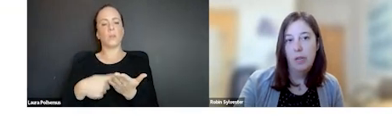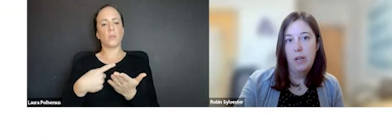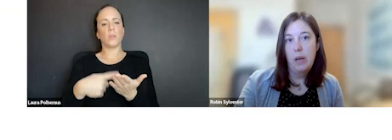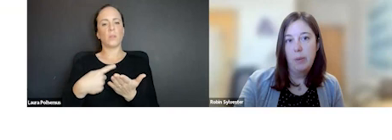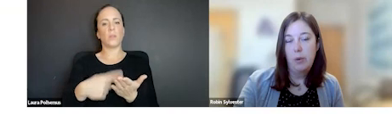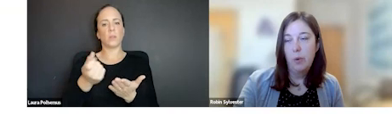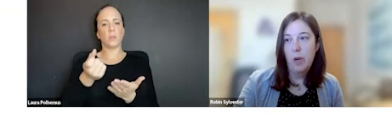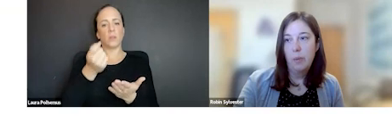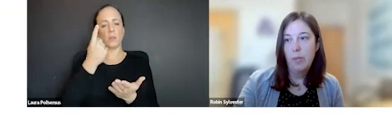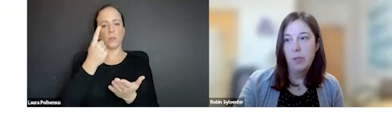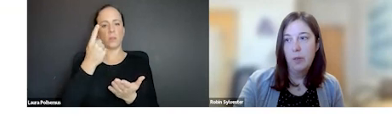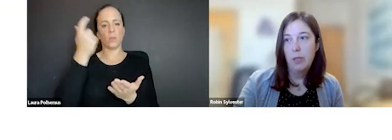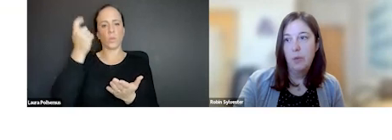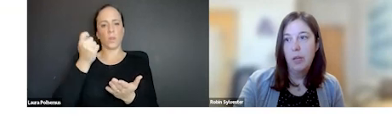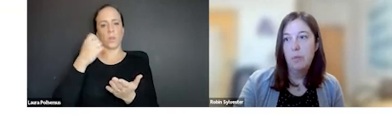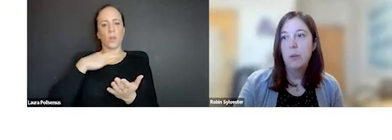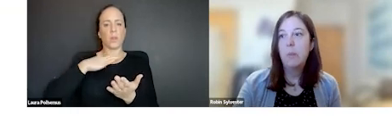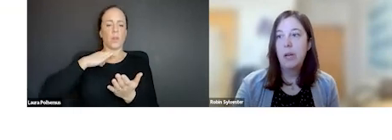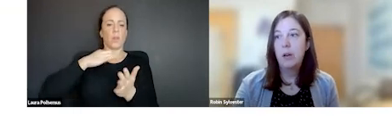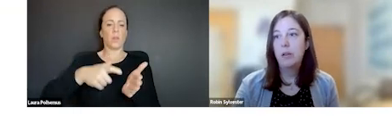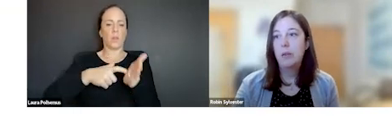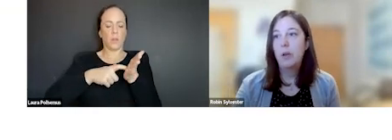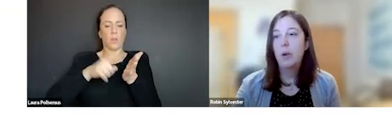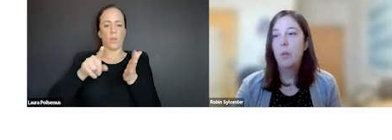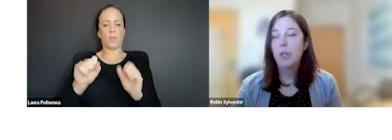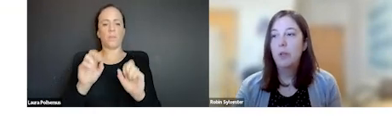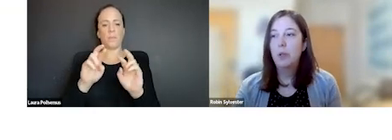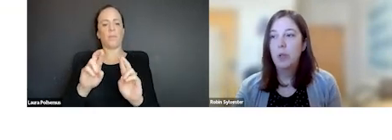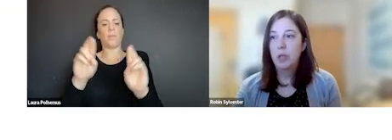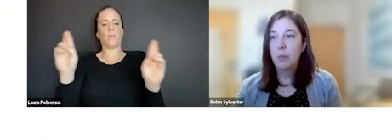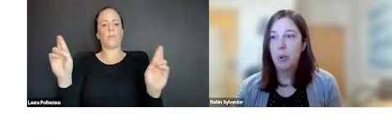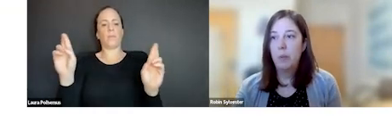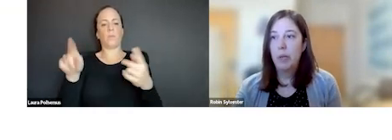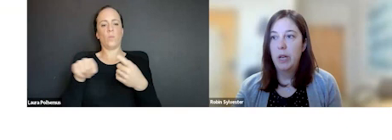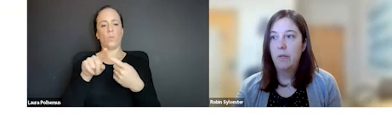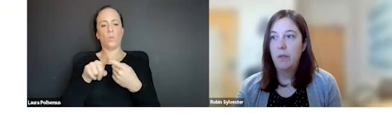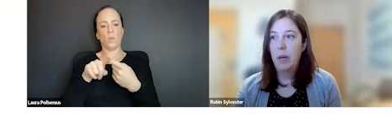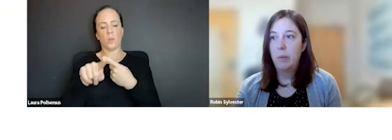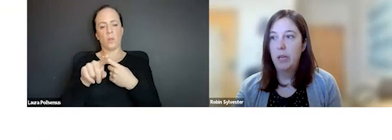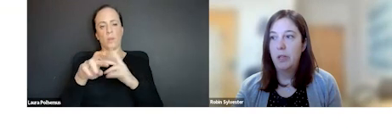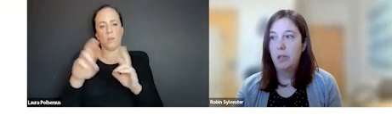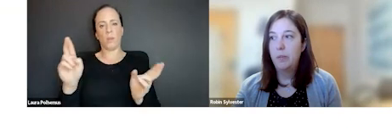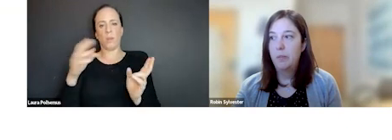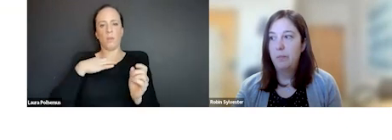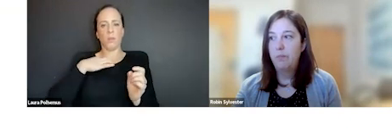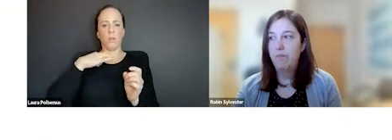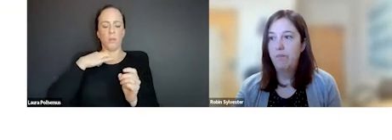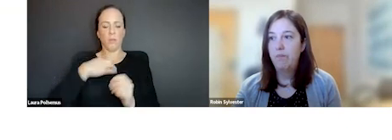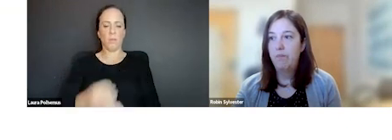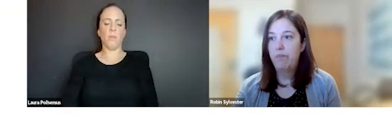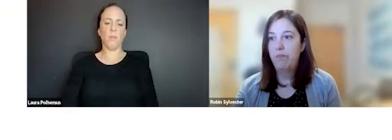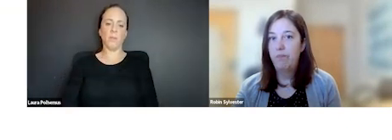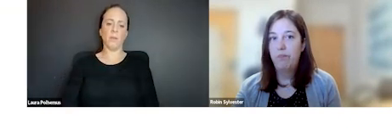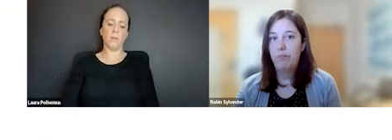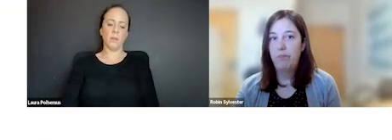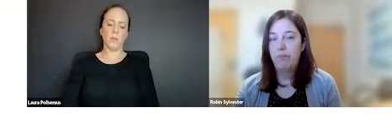understanding grant applicant requirements so that you can be prepared once you do get to the point of applying for an application.